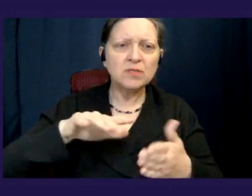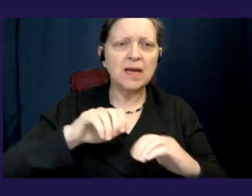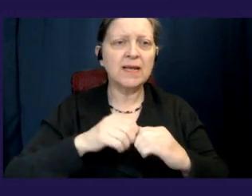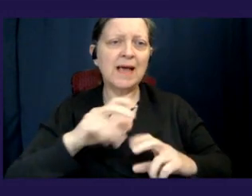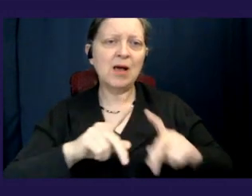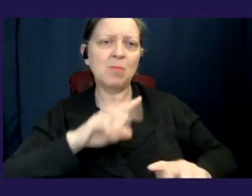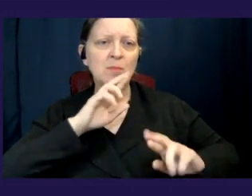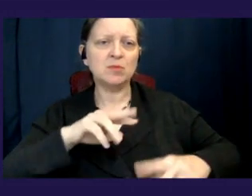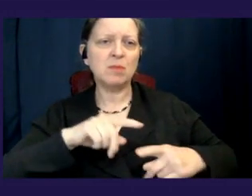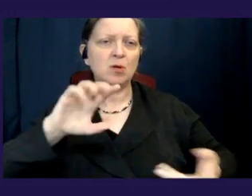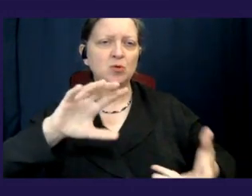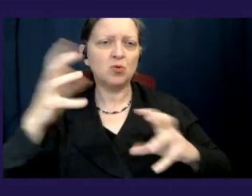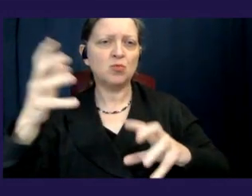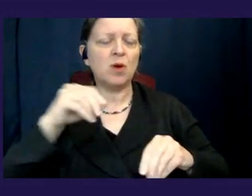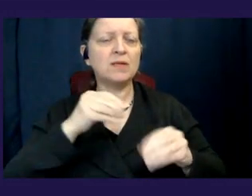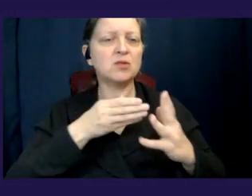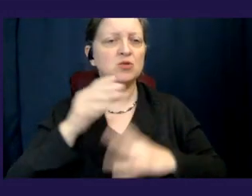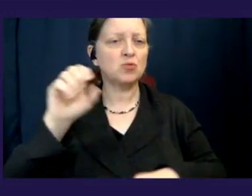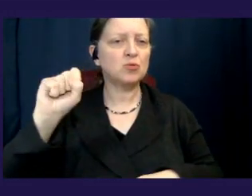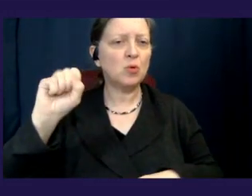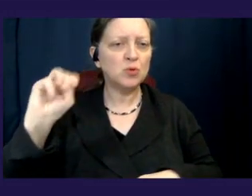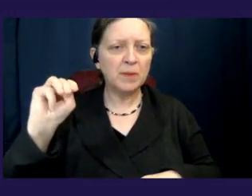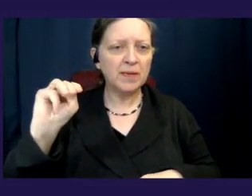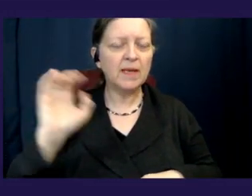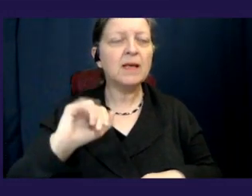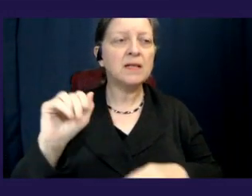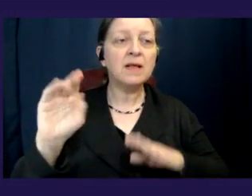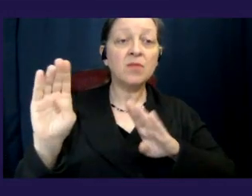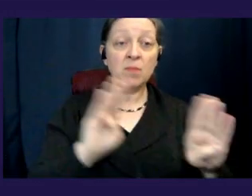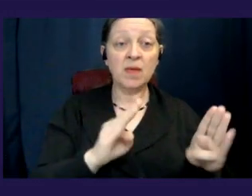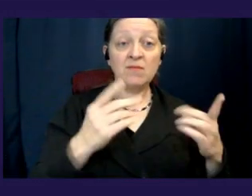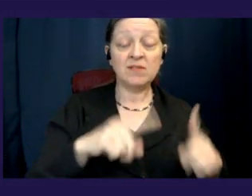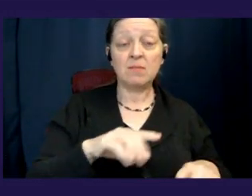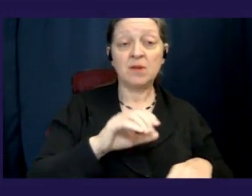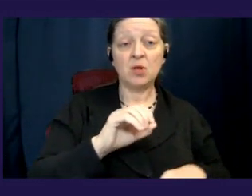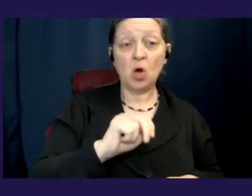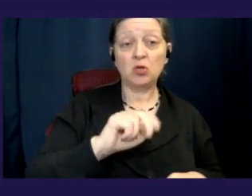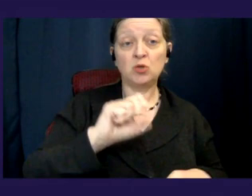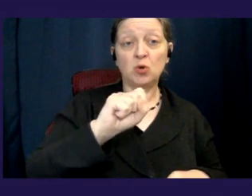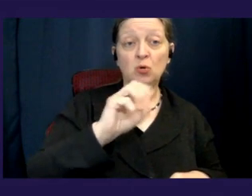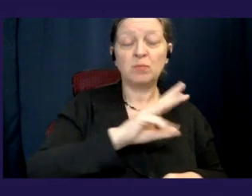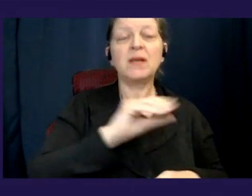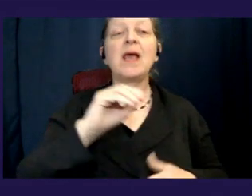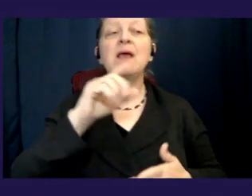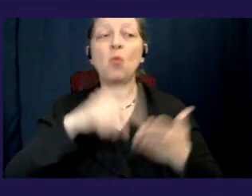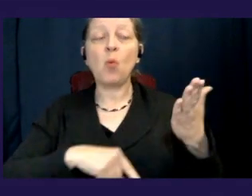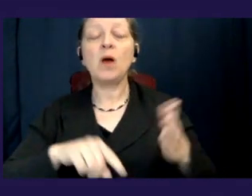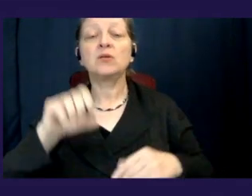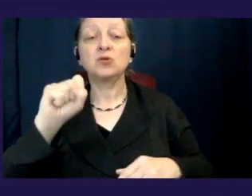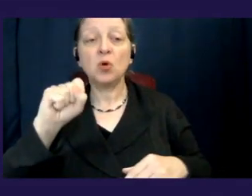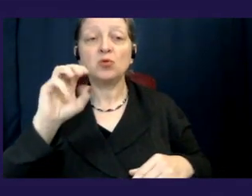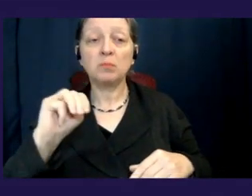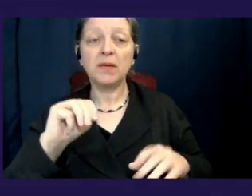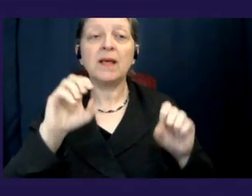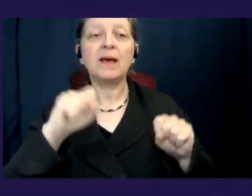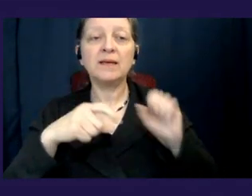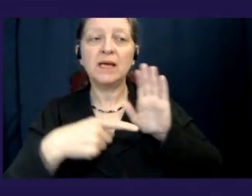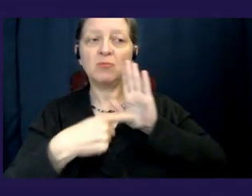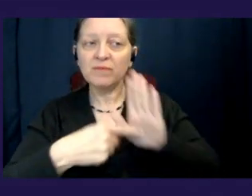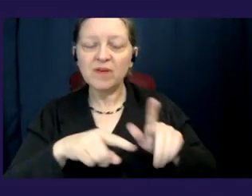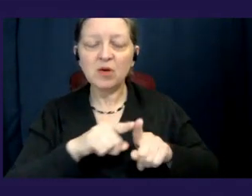like the behaviors that happen on social media and also what social media can reveal about a crisis event as it's